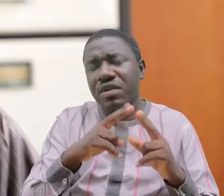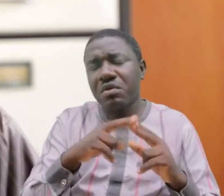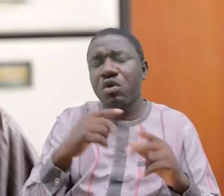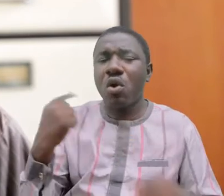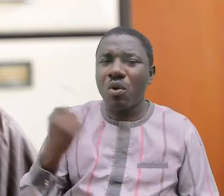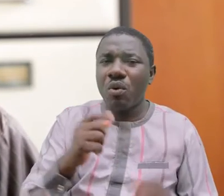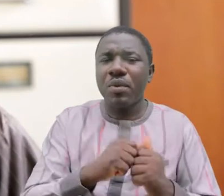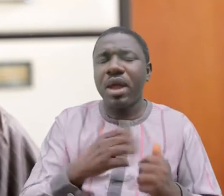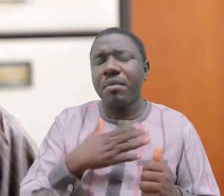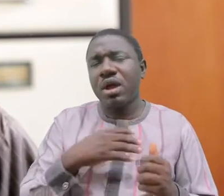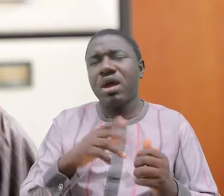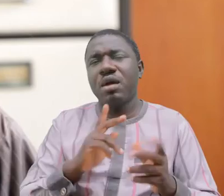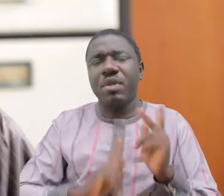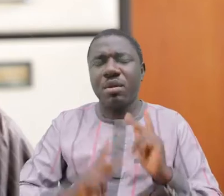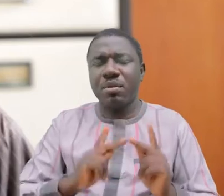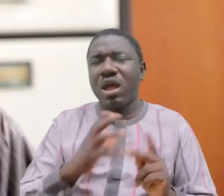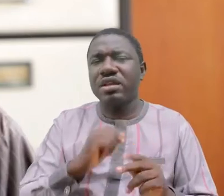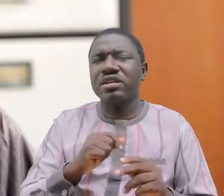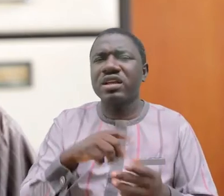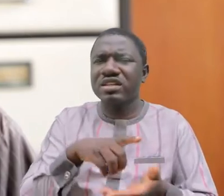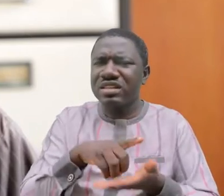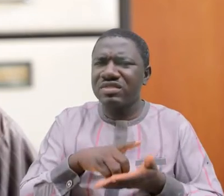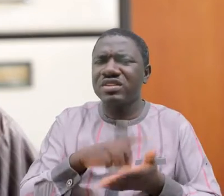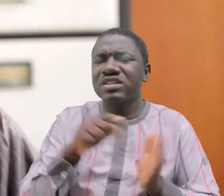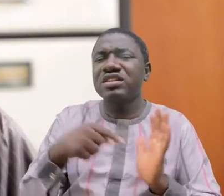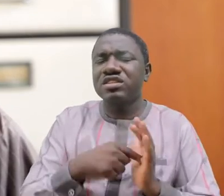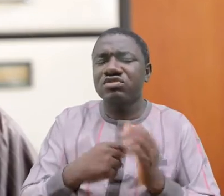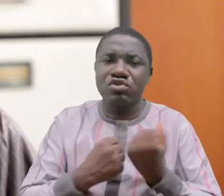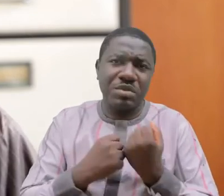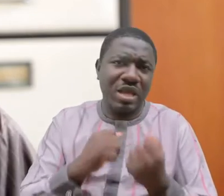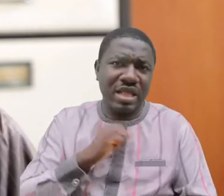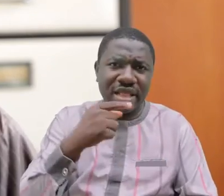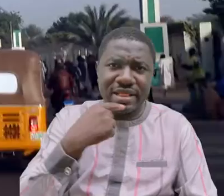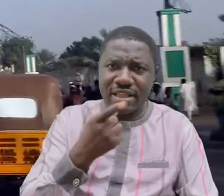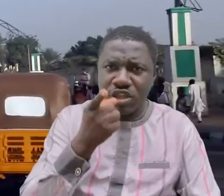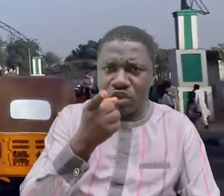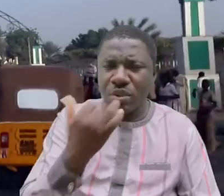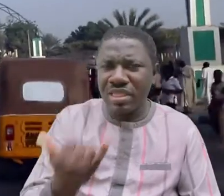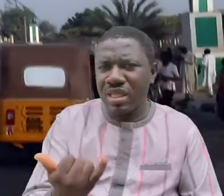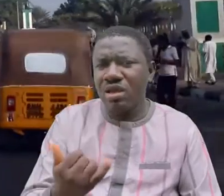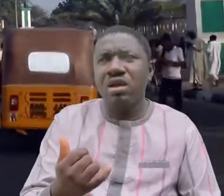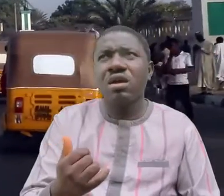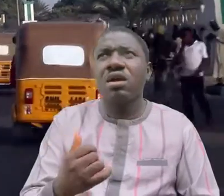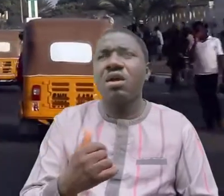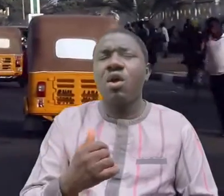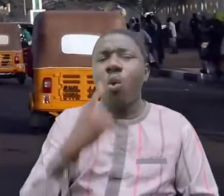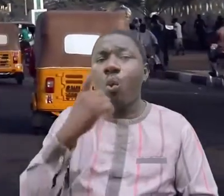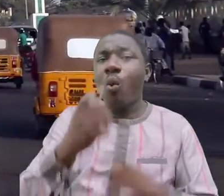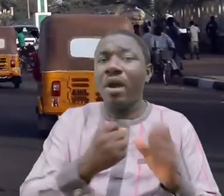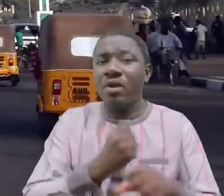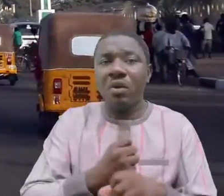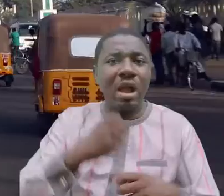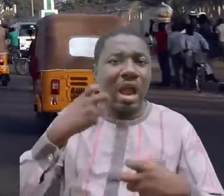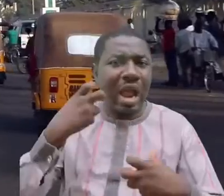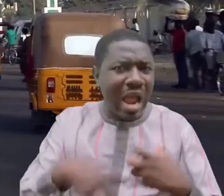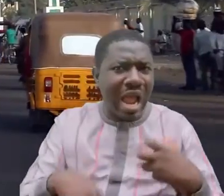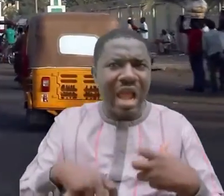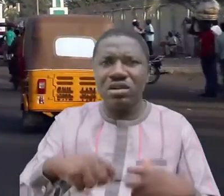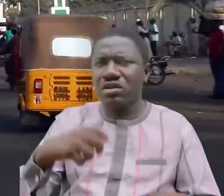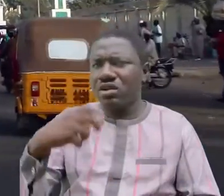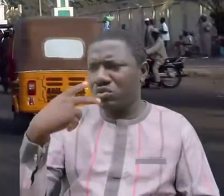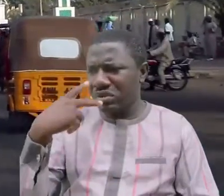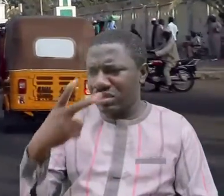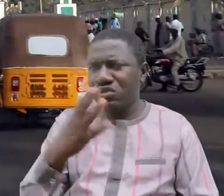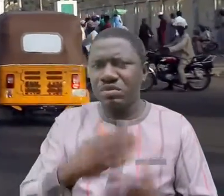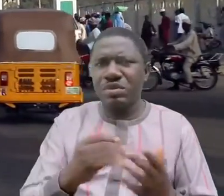people, and they deserve this support. Because I can tell you now, for the whole of a year, you can hardly see somebody